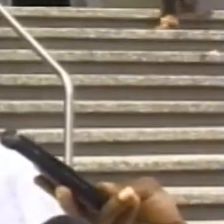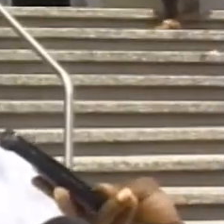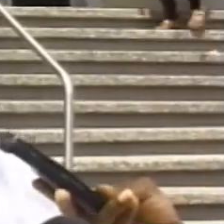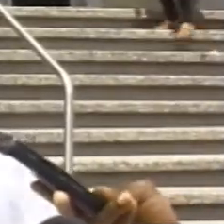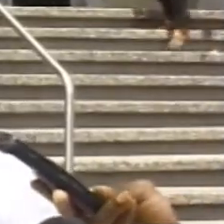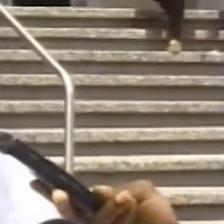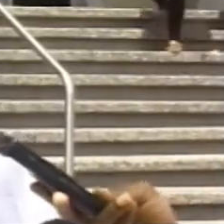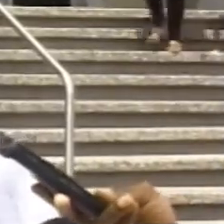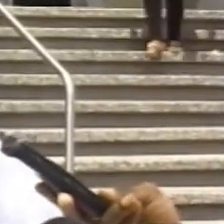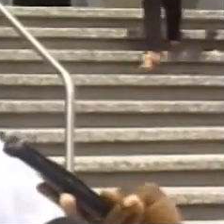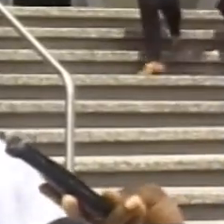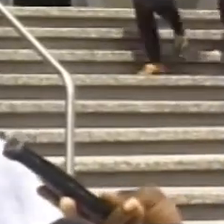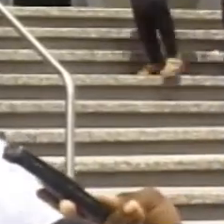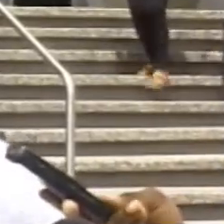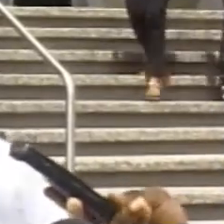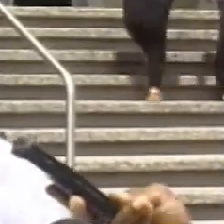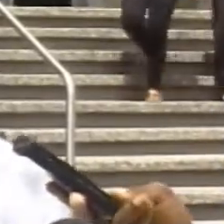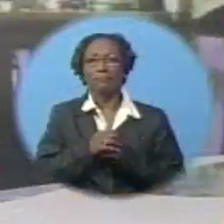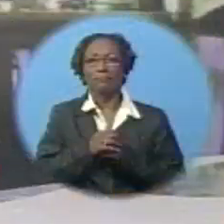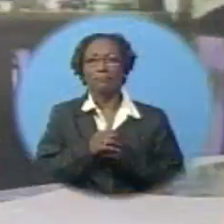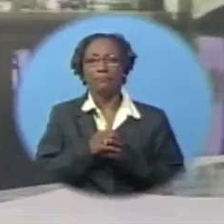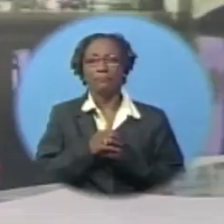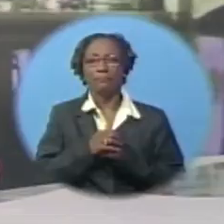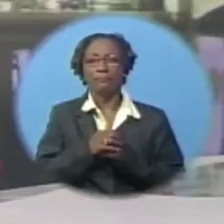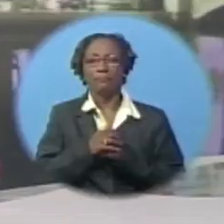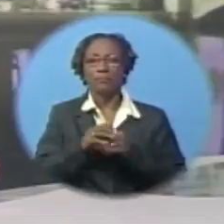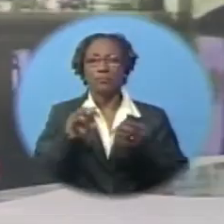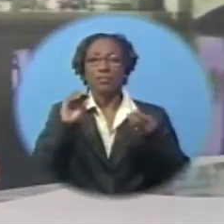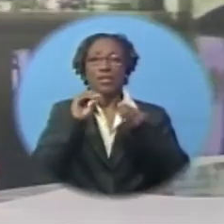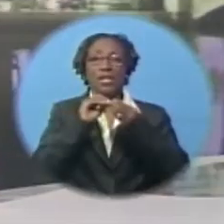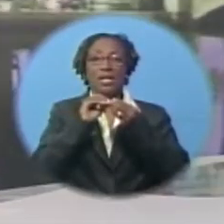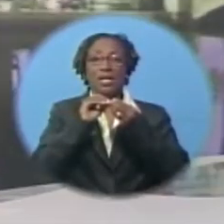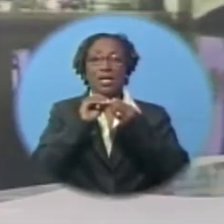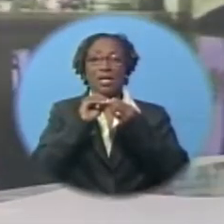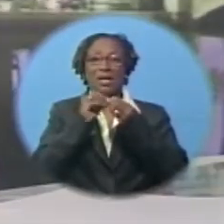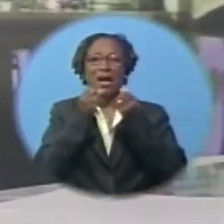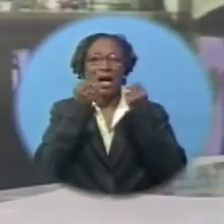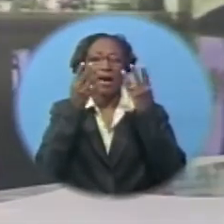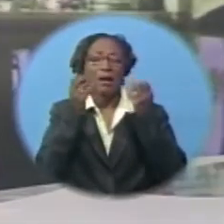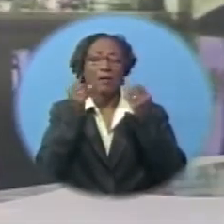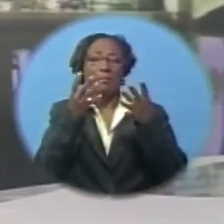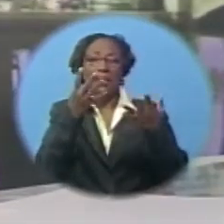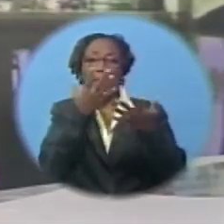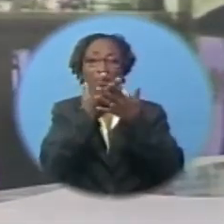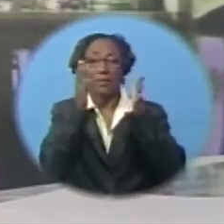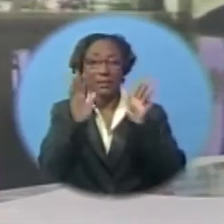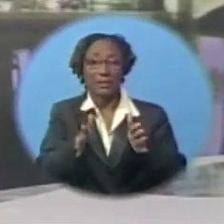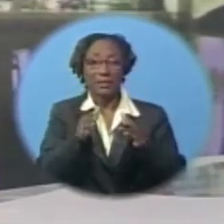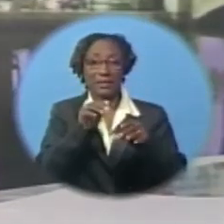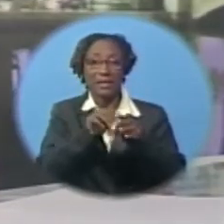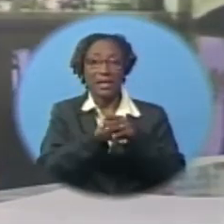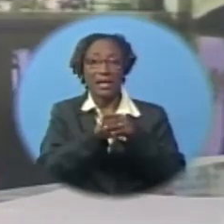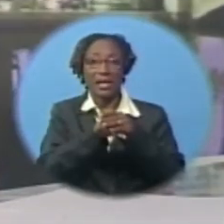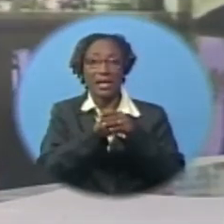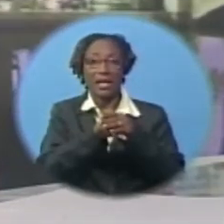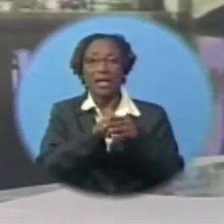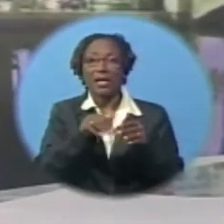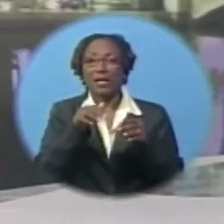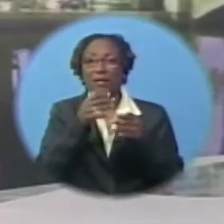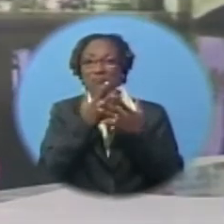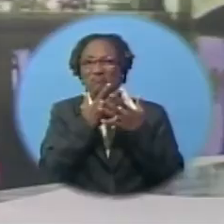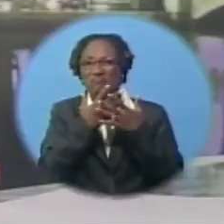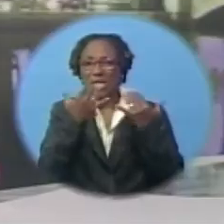to everybody. The number of inmates in Her Majesty's prison Dodds with mental health issues